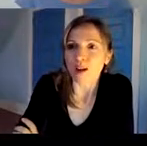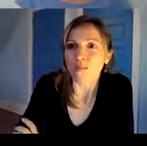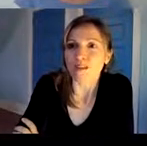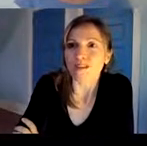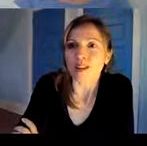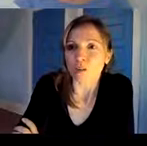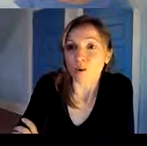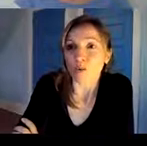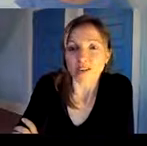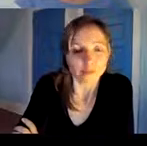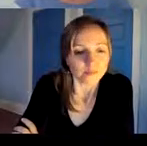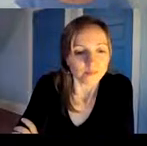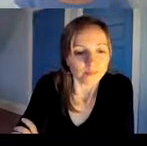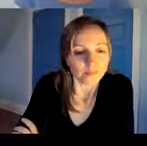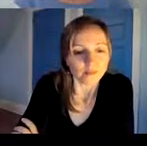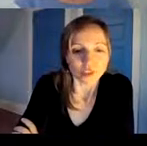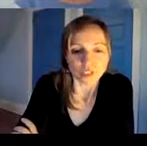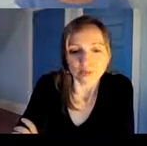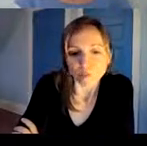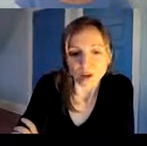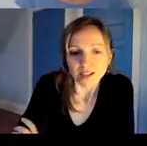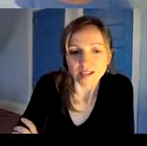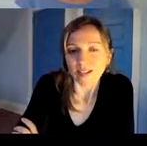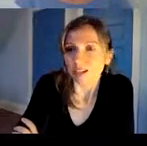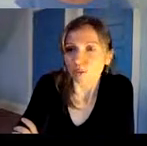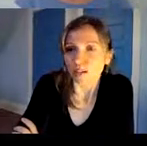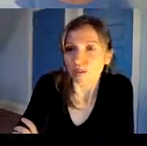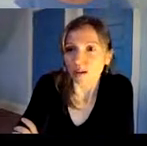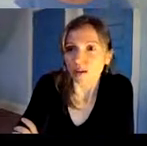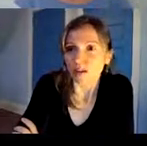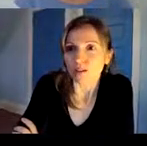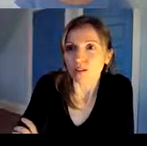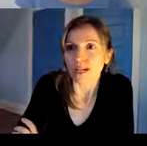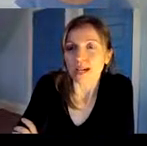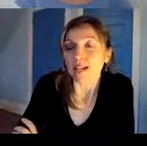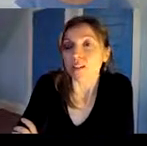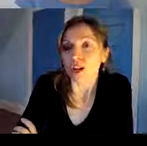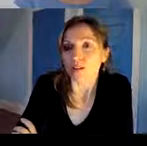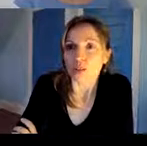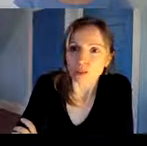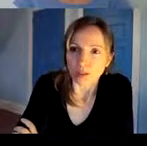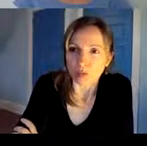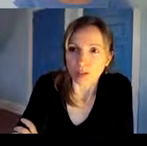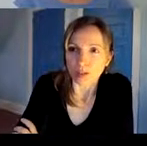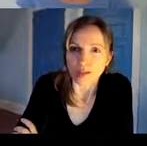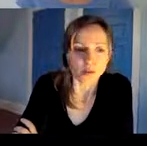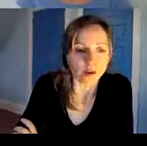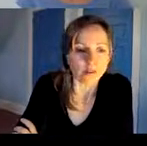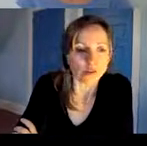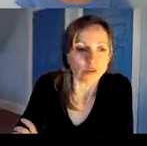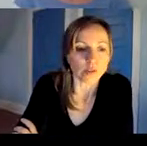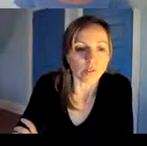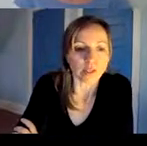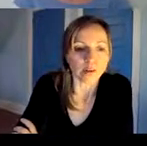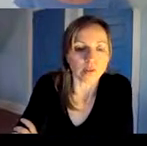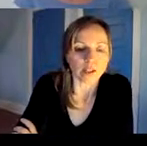exceedingly rapid growth. Vegetative spread, like goutweed, periwinkle, and English ivy, which are the three invasive ground